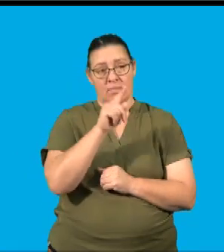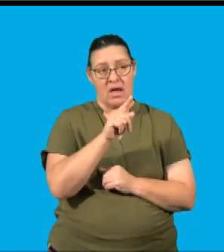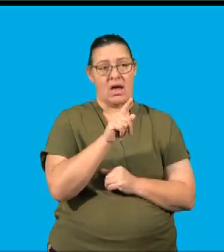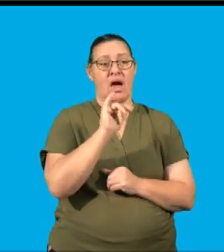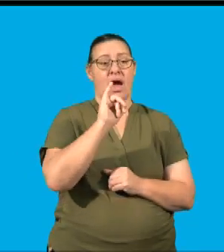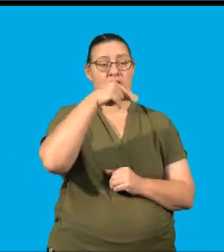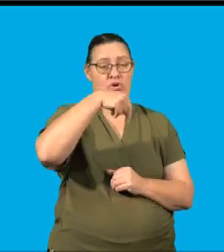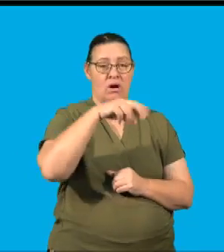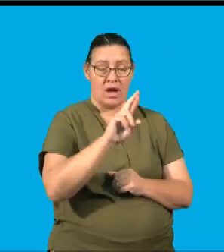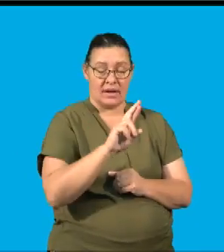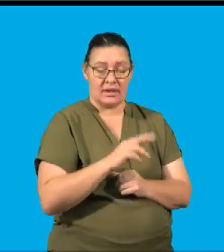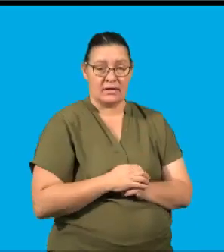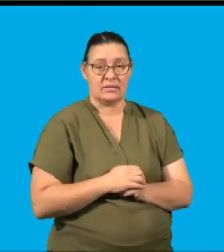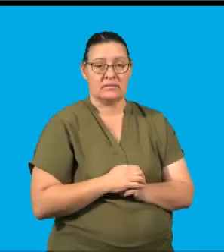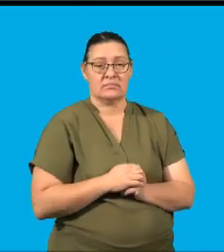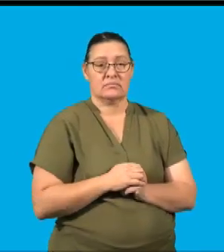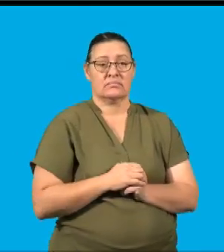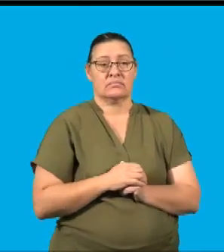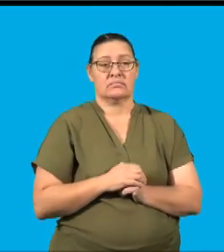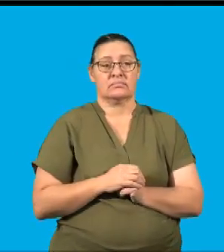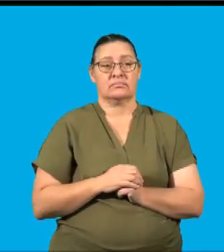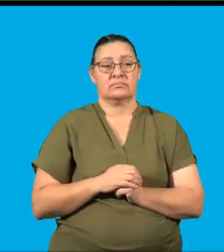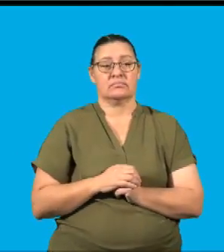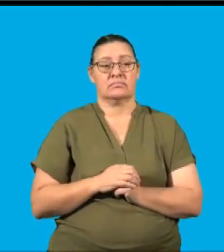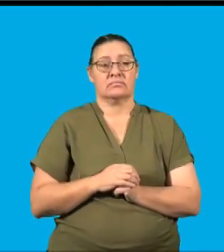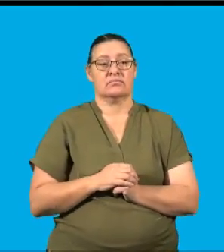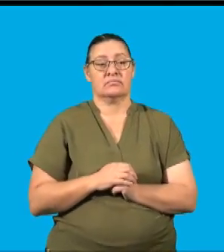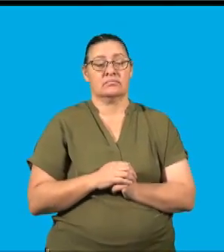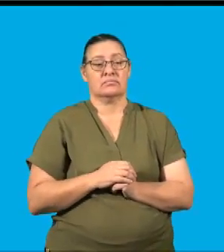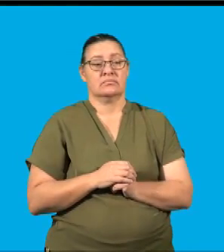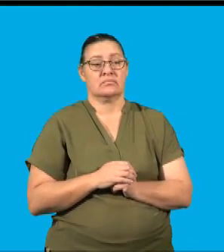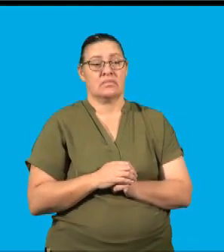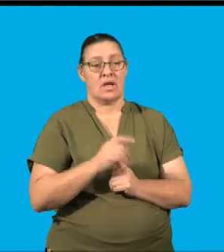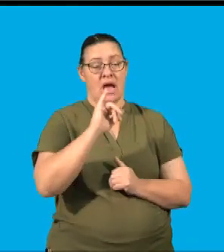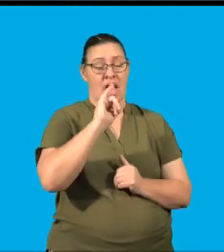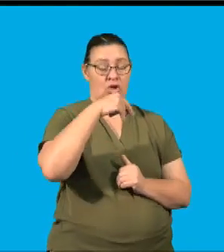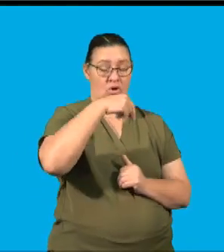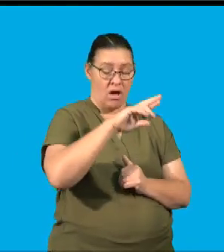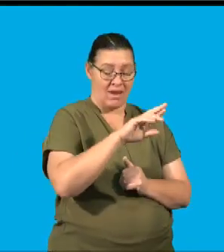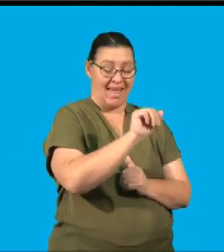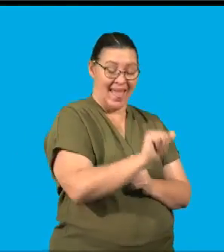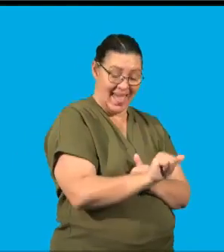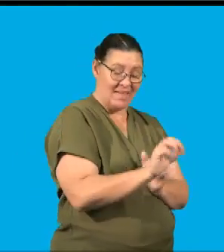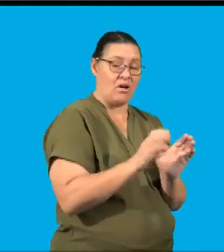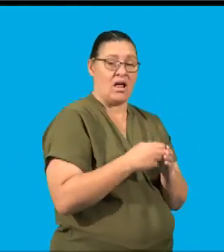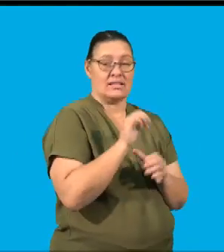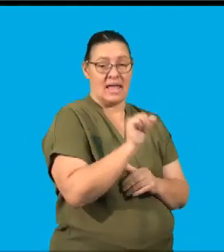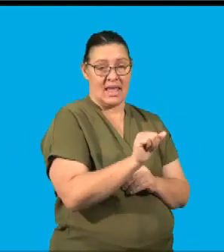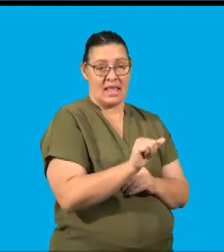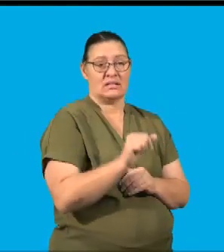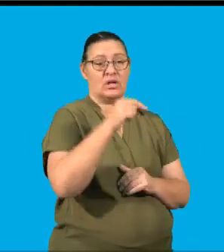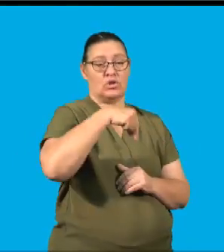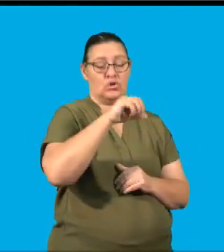the interquartile range, let's say interquartile range, and then we'll say A, meaning for class A, it